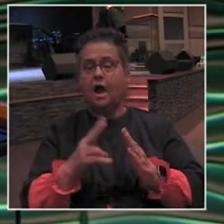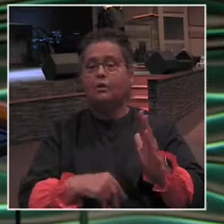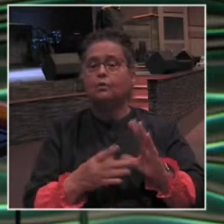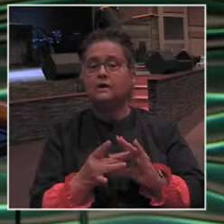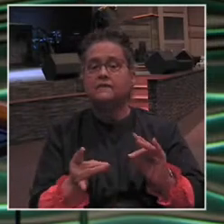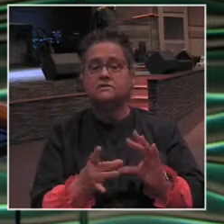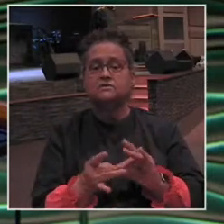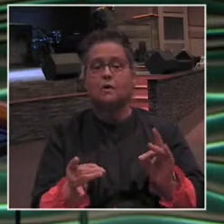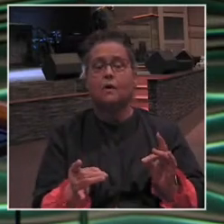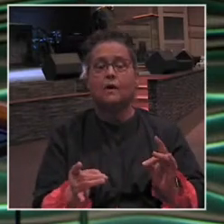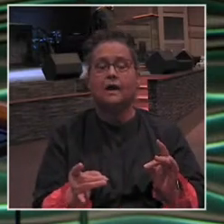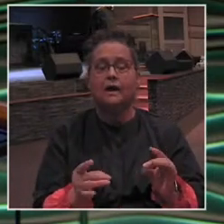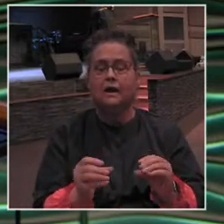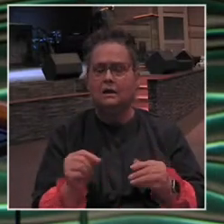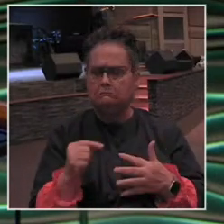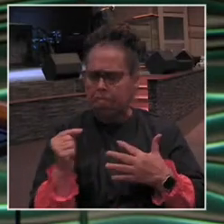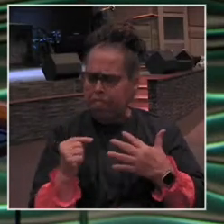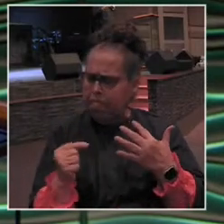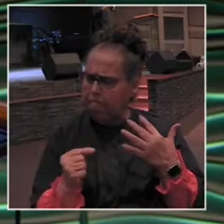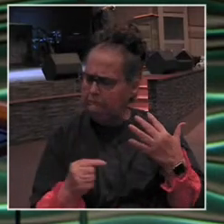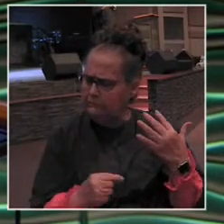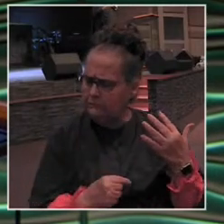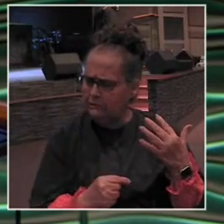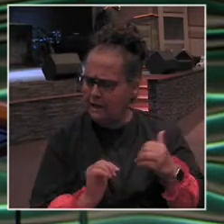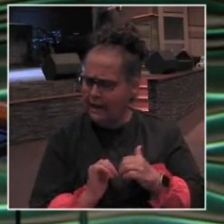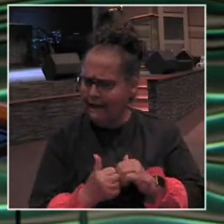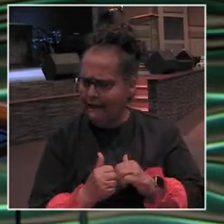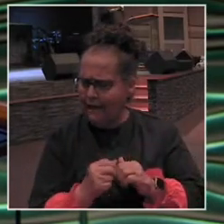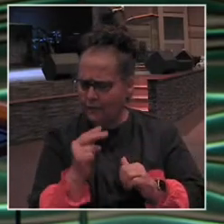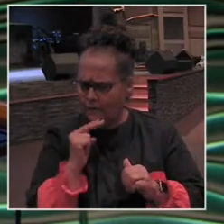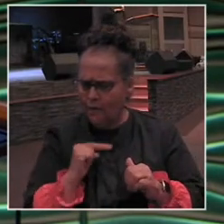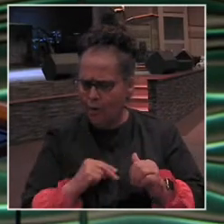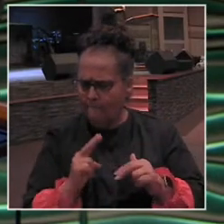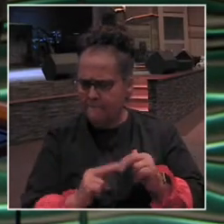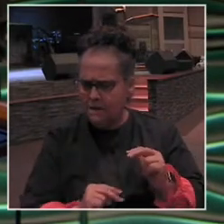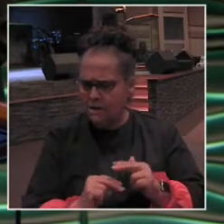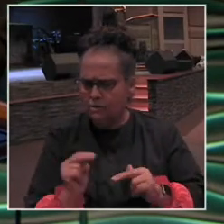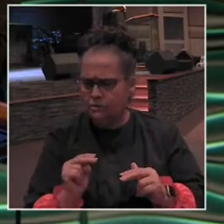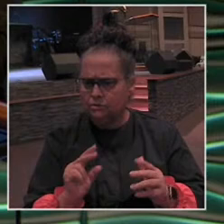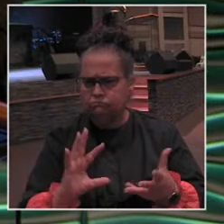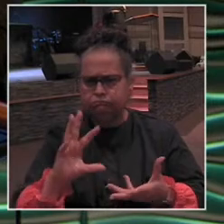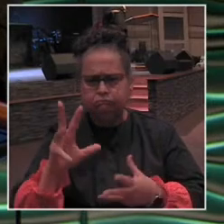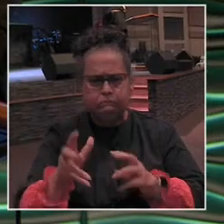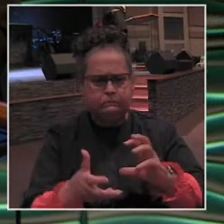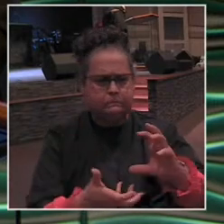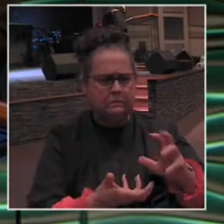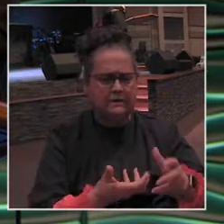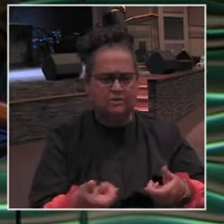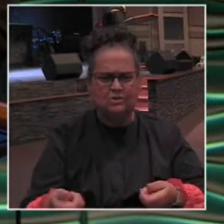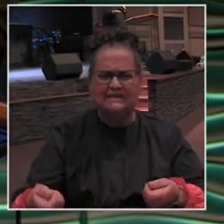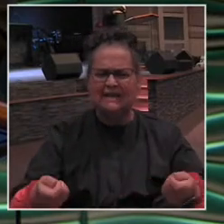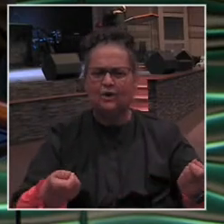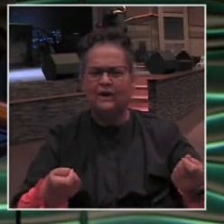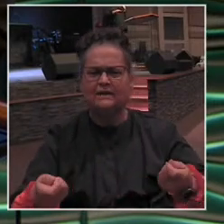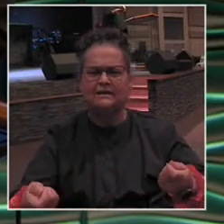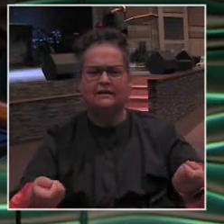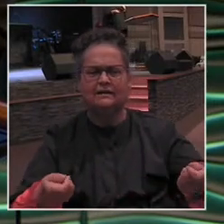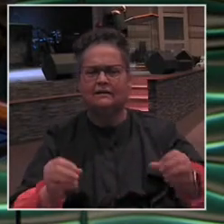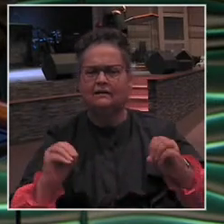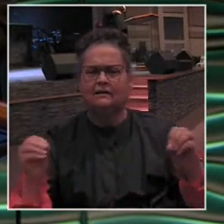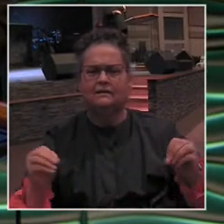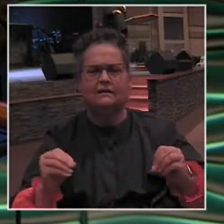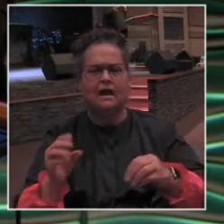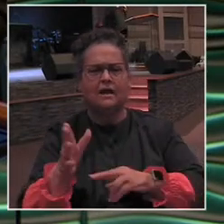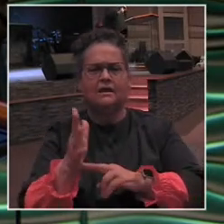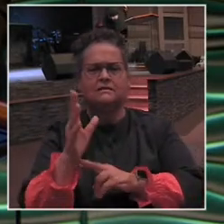read any details at all of how Noah built or configured any steering mechanisms. The boat didn't have a